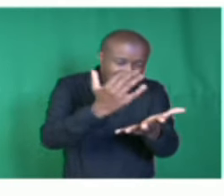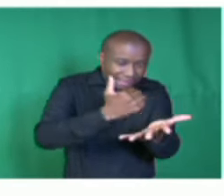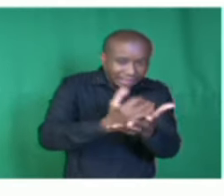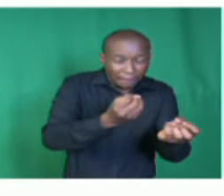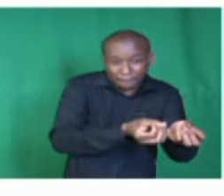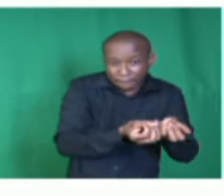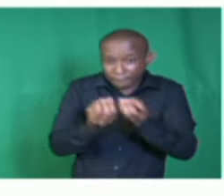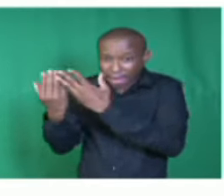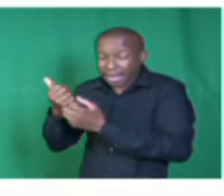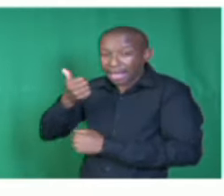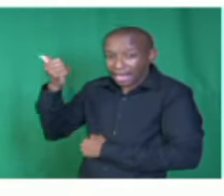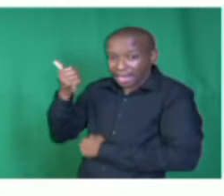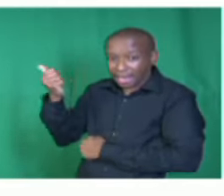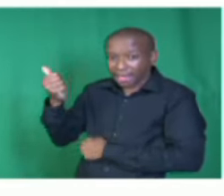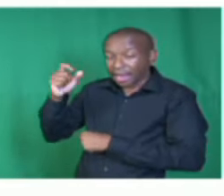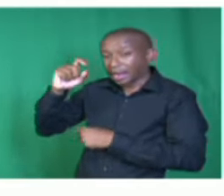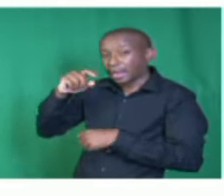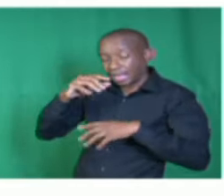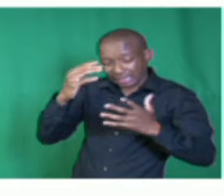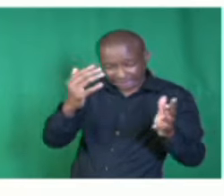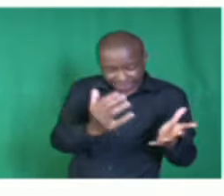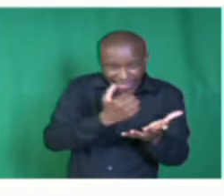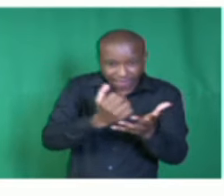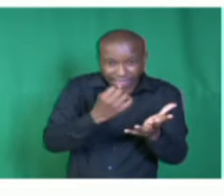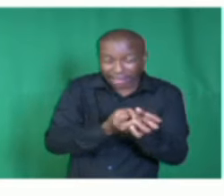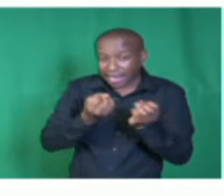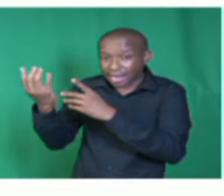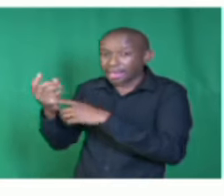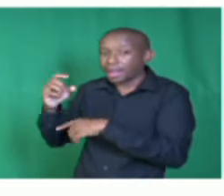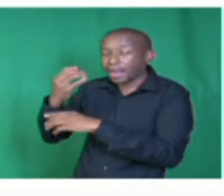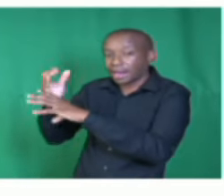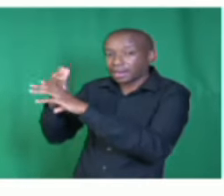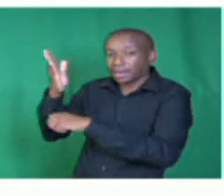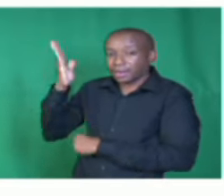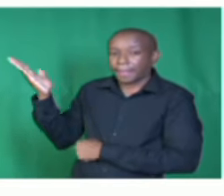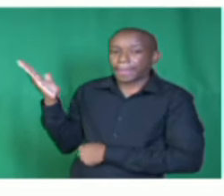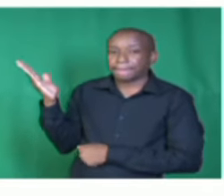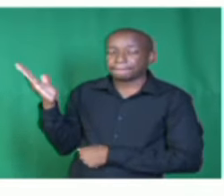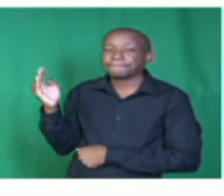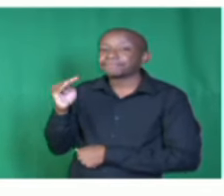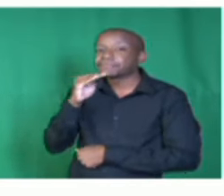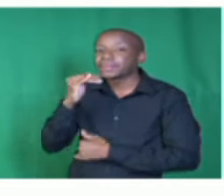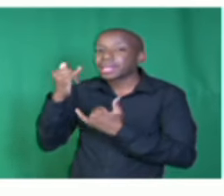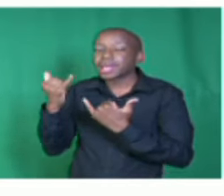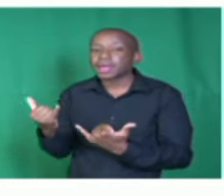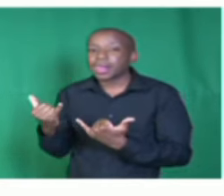they take from the African continent abroad to abroad, of course. And